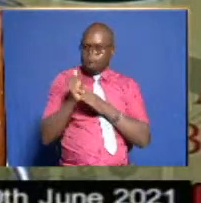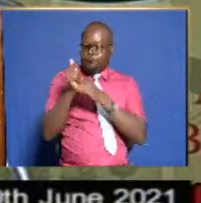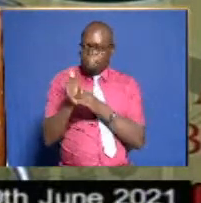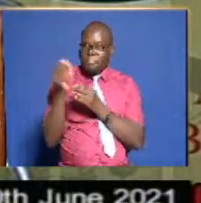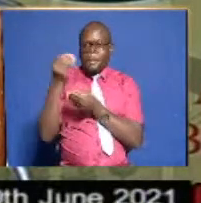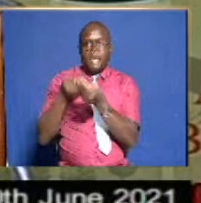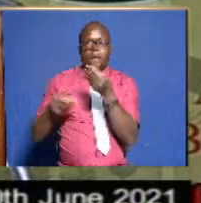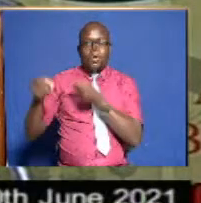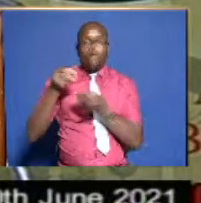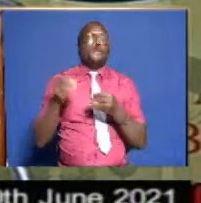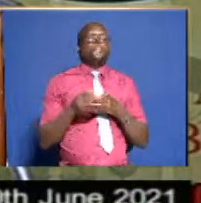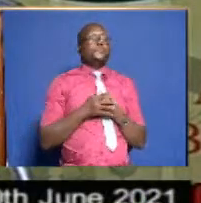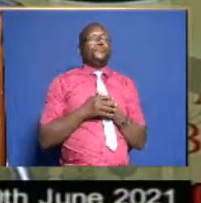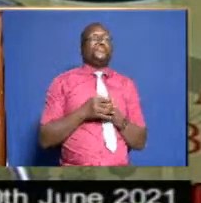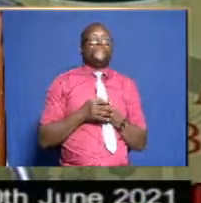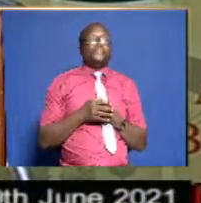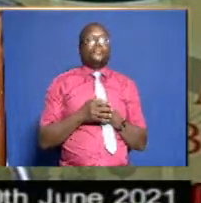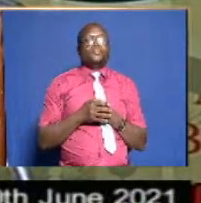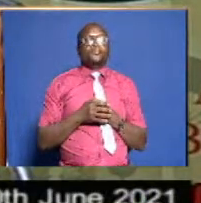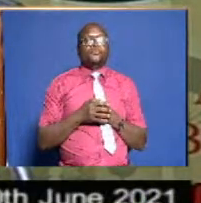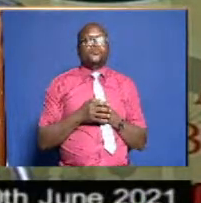economy.